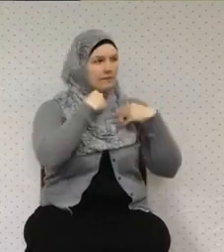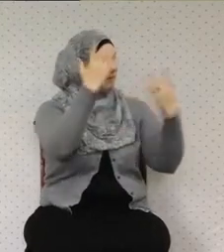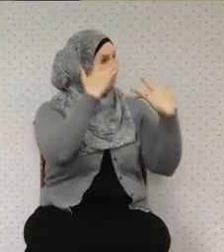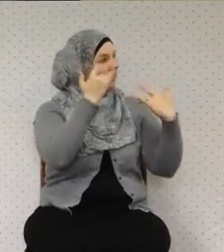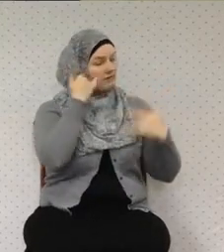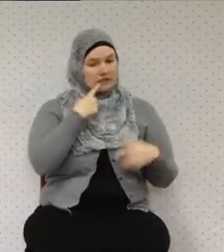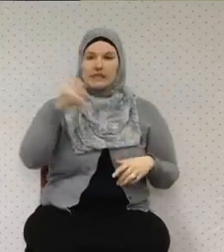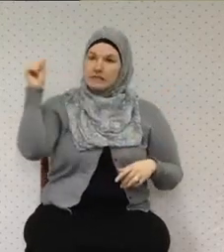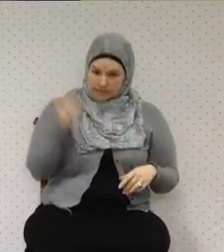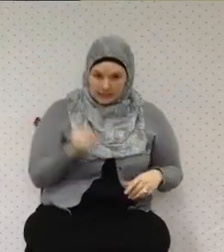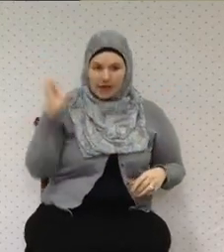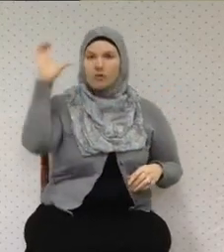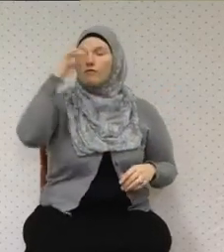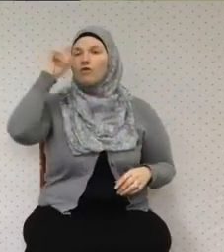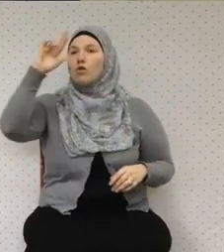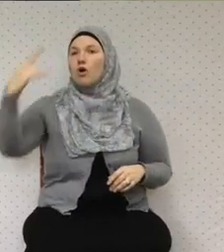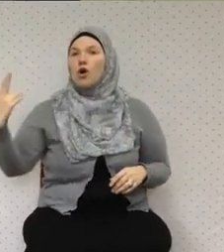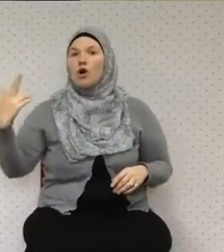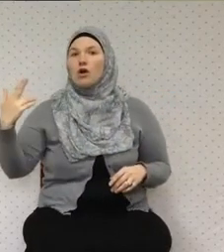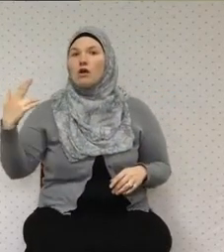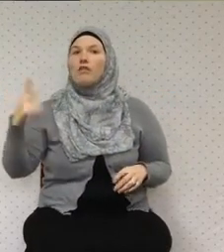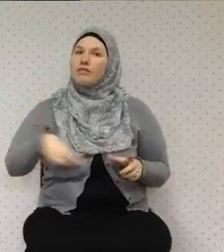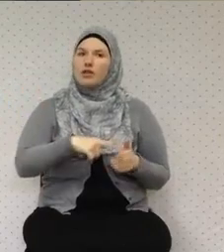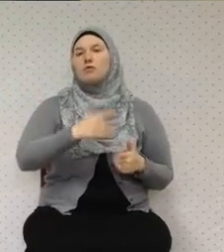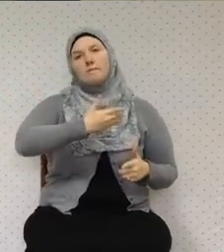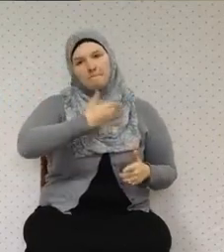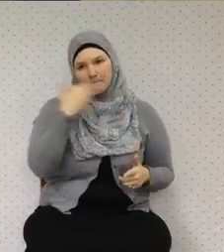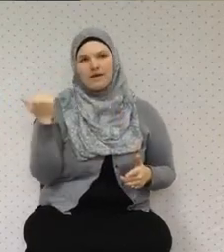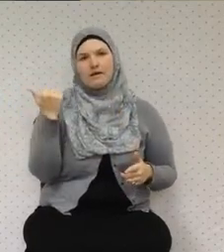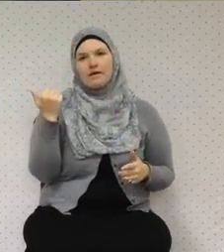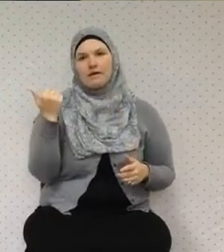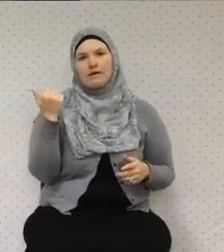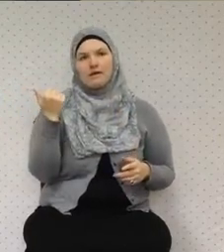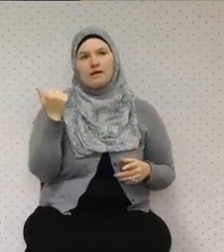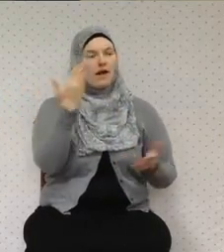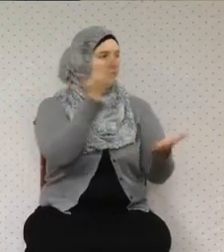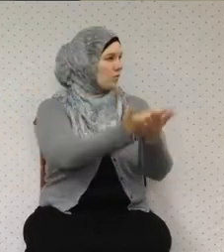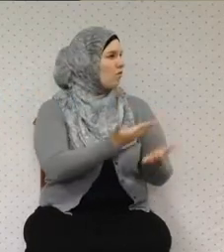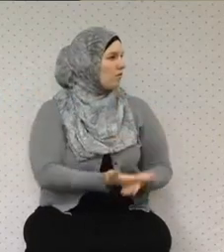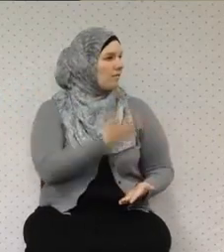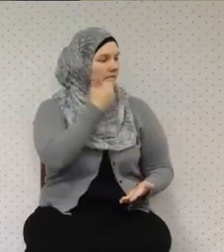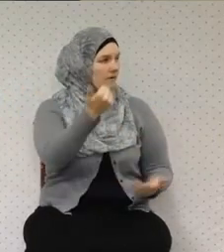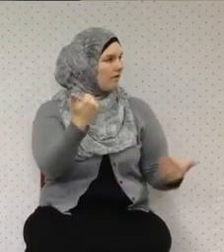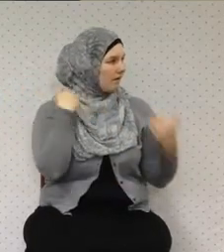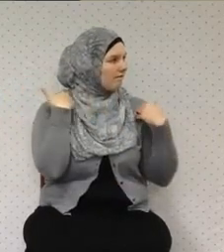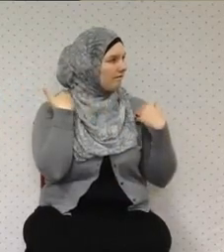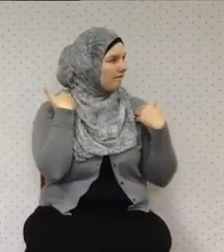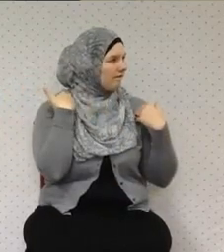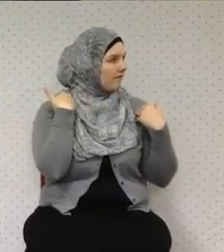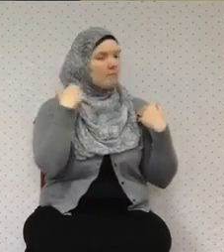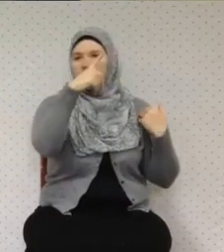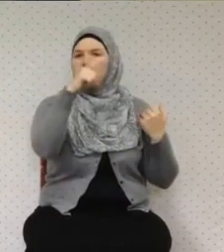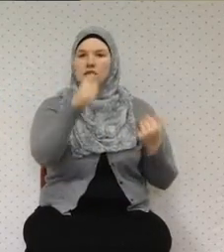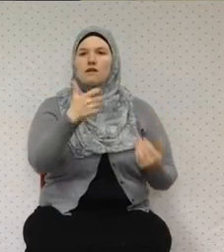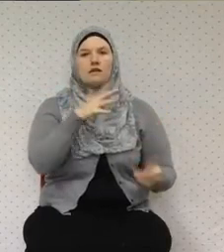And if you say yes, you better have it practiced. You better have the evidence. Because it's not